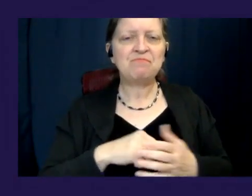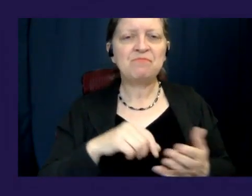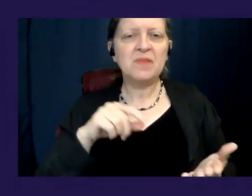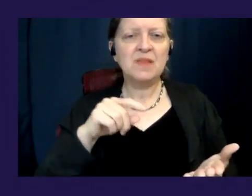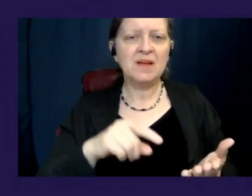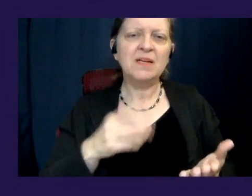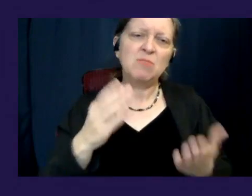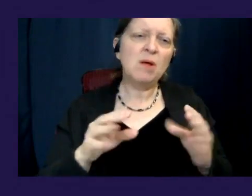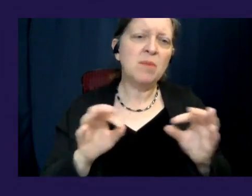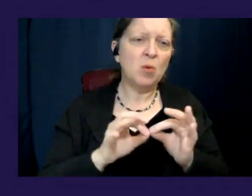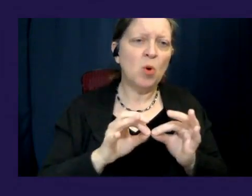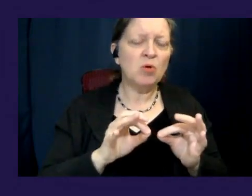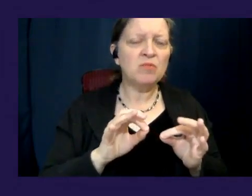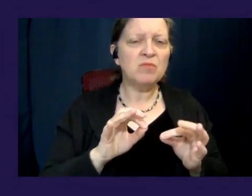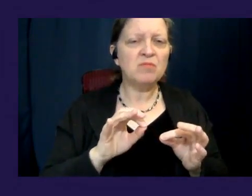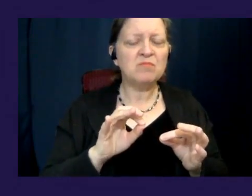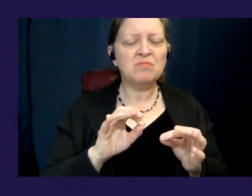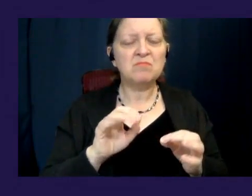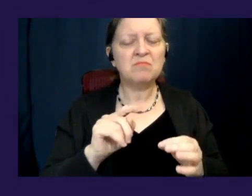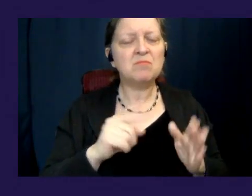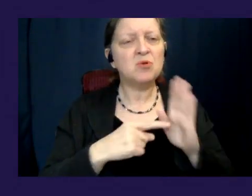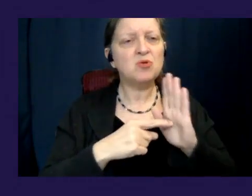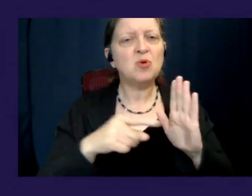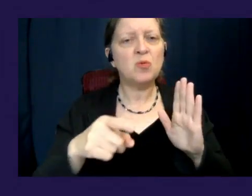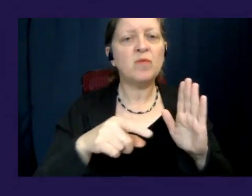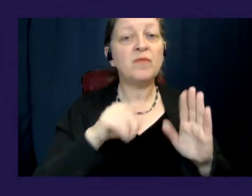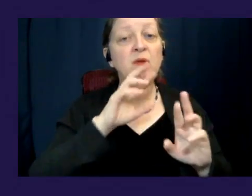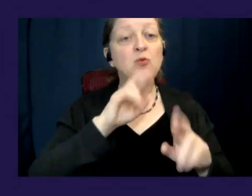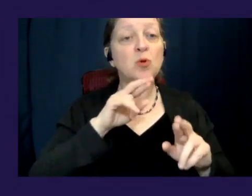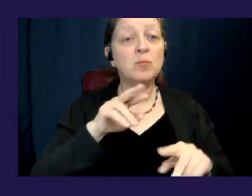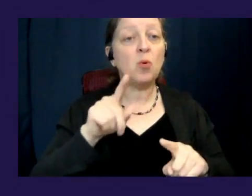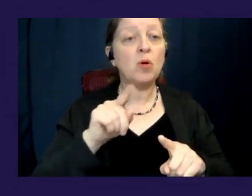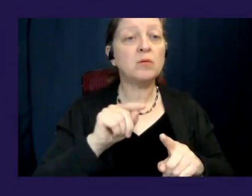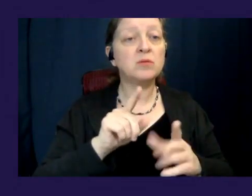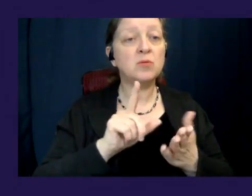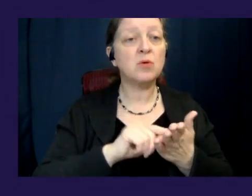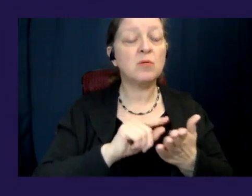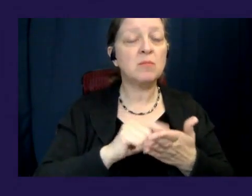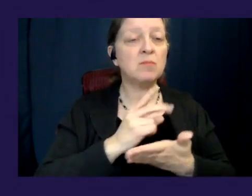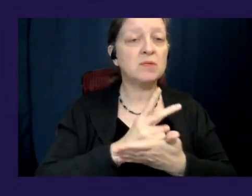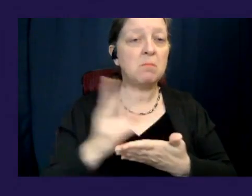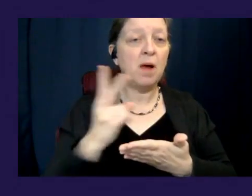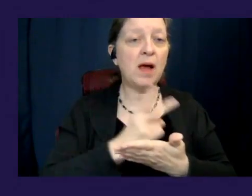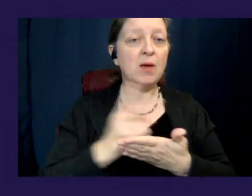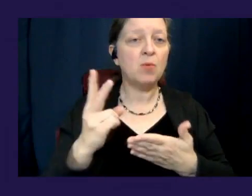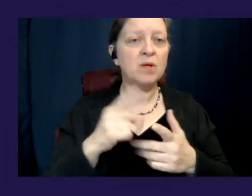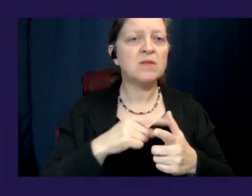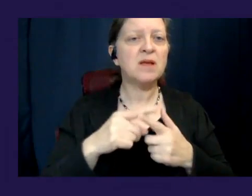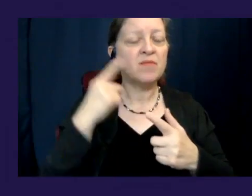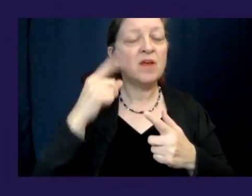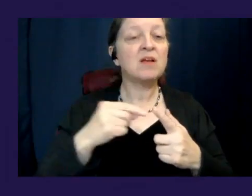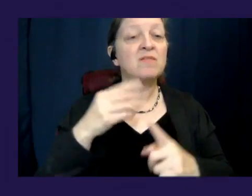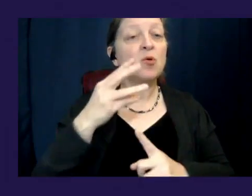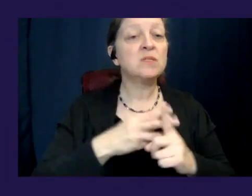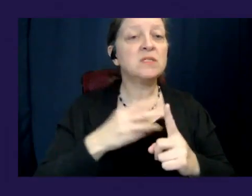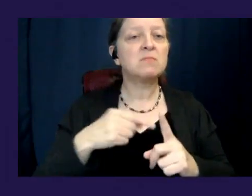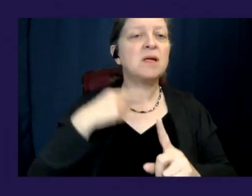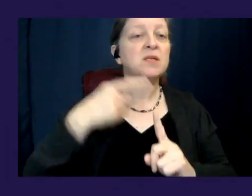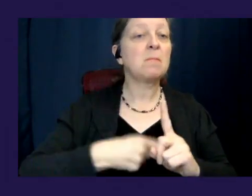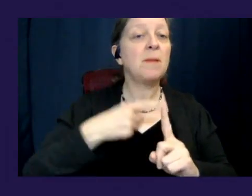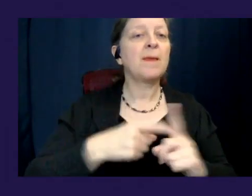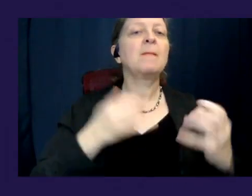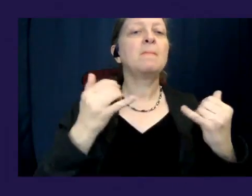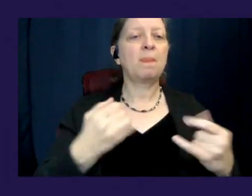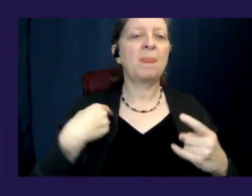to point out that during the pandemic, these reports were published bi-weekly. Then for about 6 months, they were monthly. Now we're doing quarterly reports.